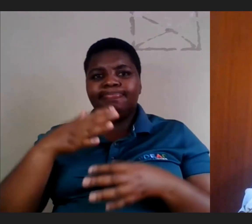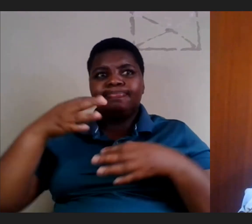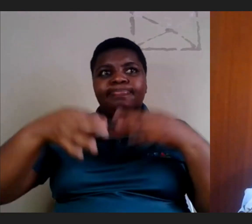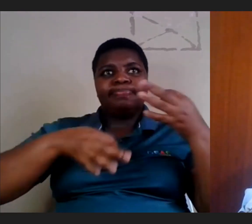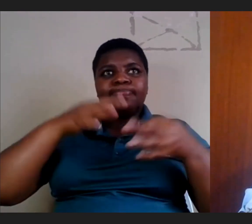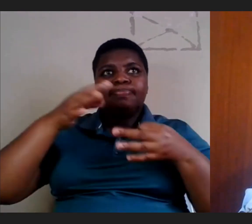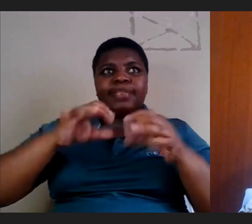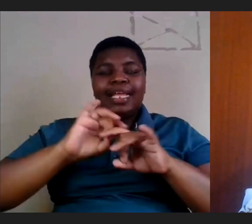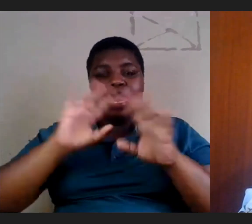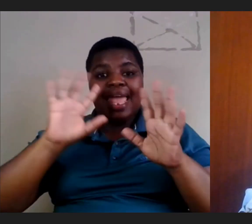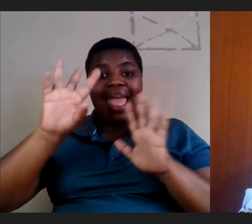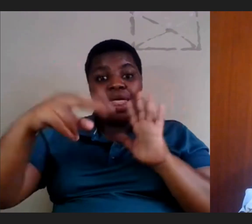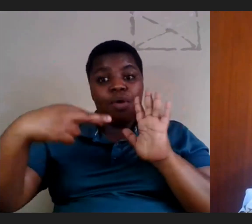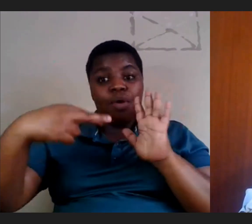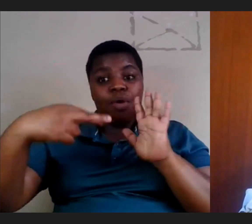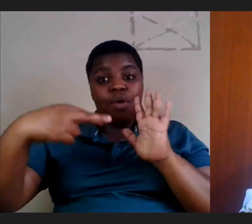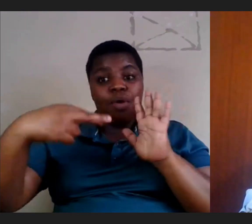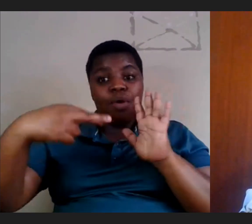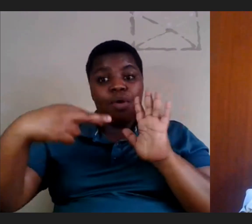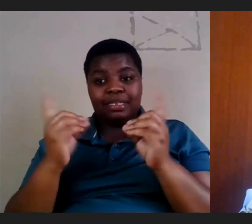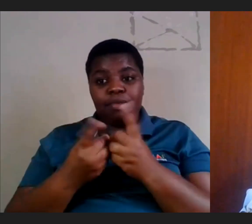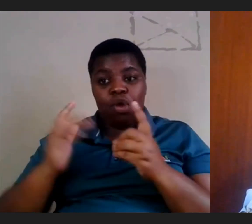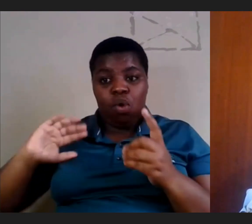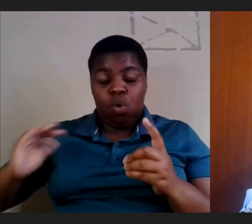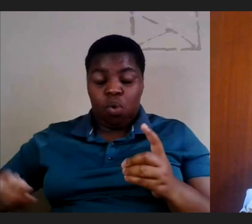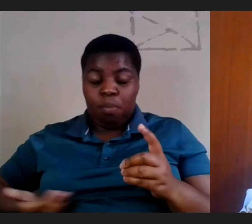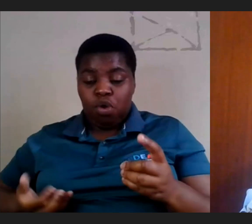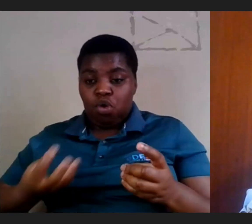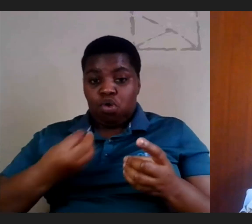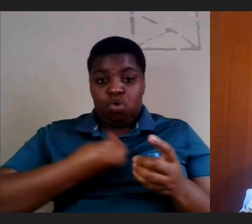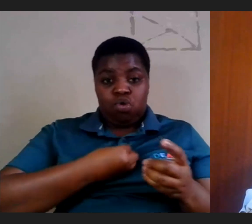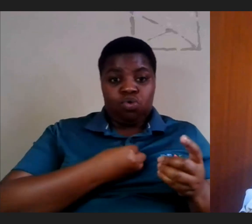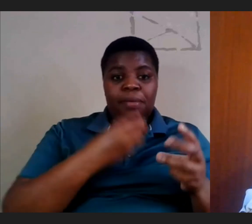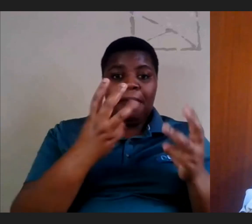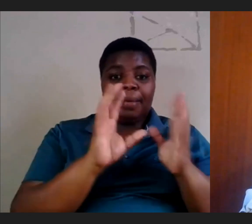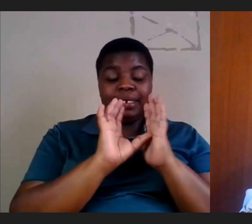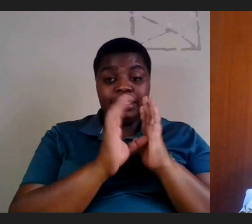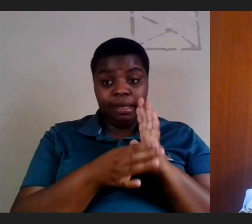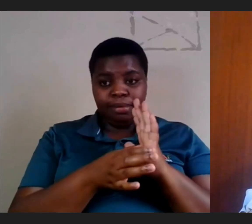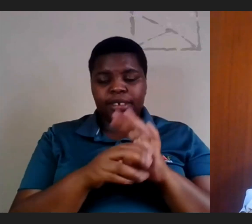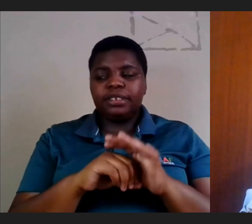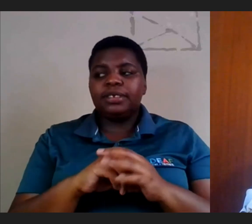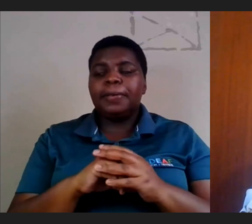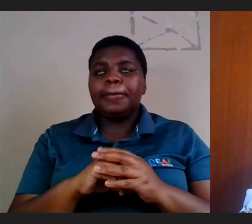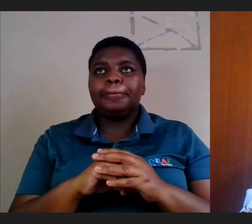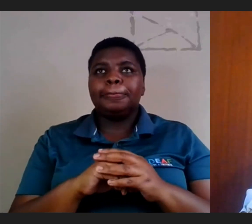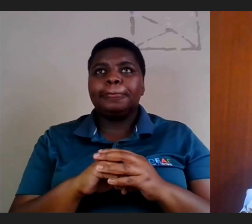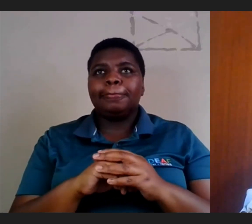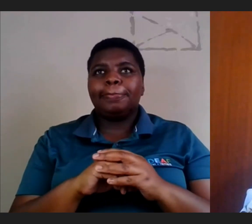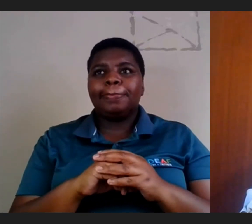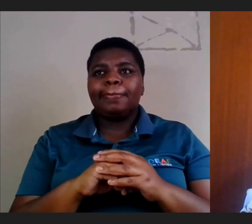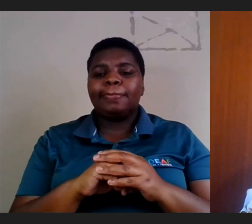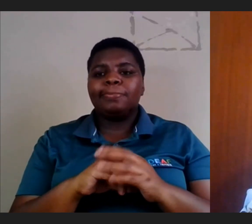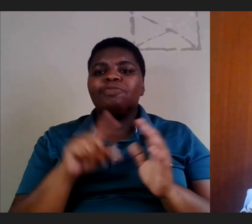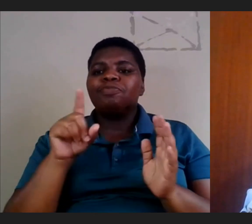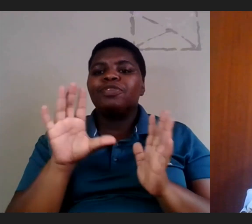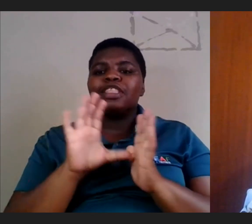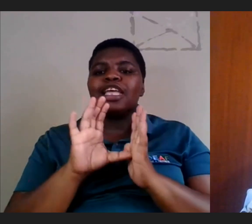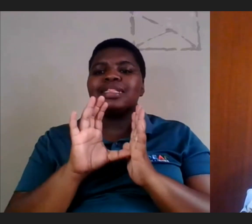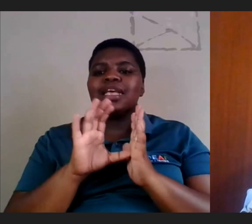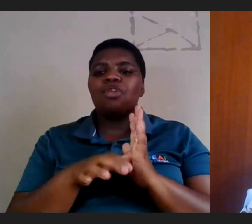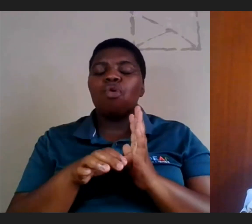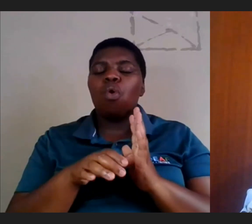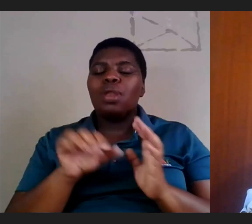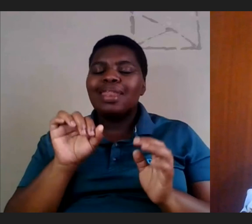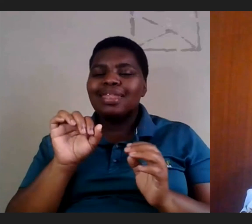role of the Department for Women, Youth and Persons with Disability. And, that the role of the department